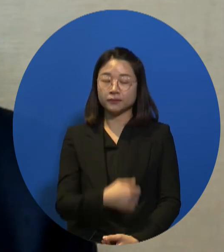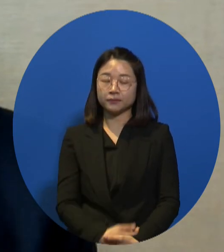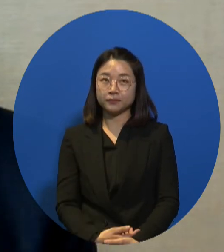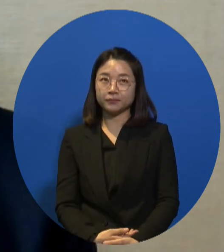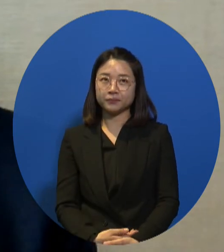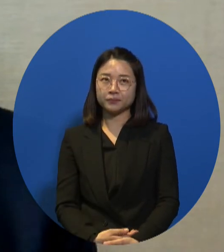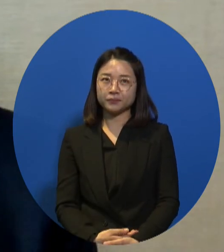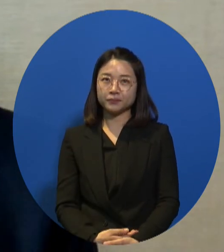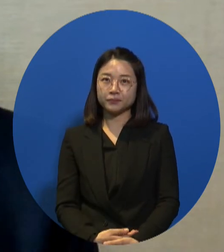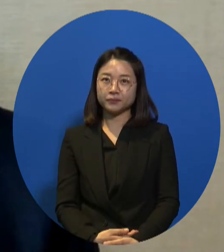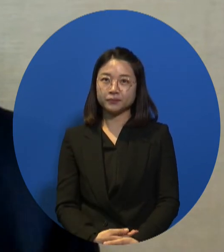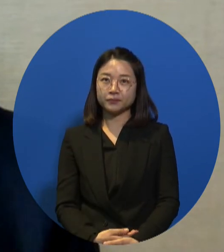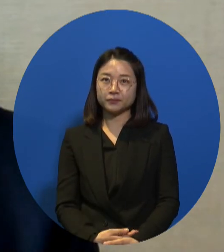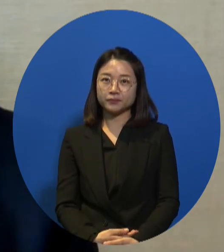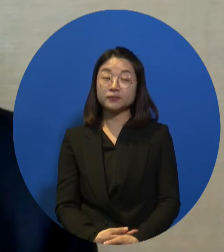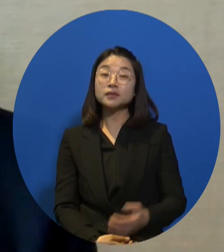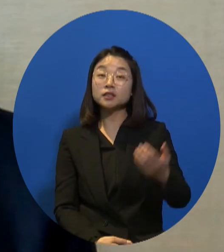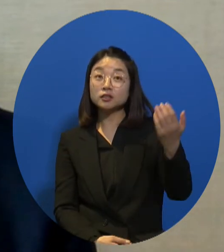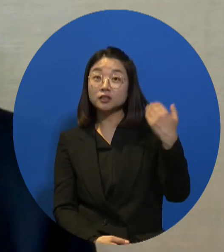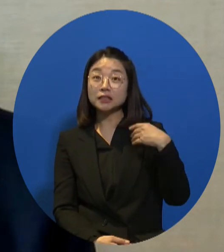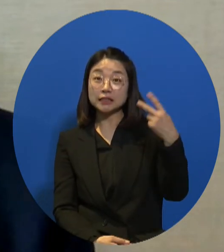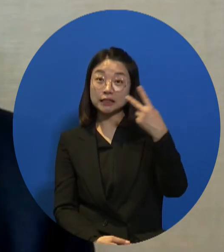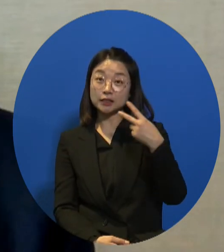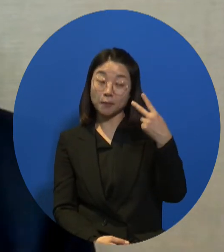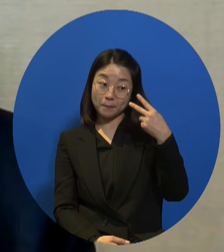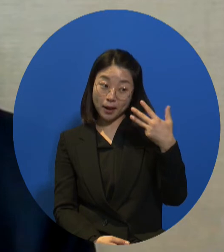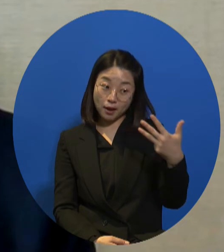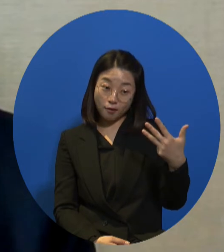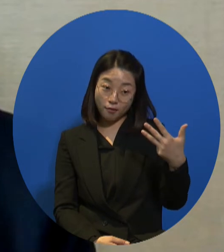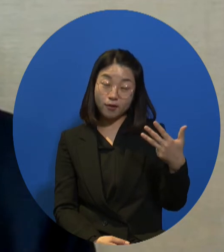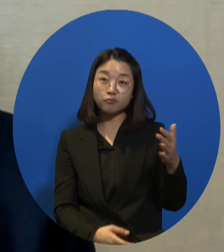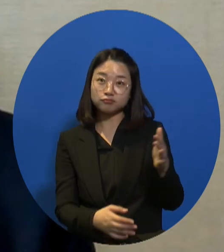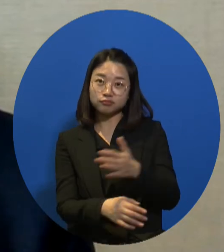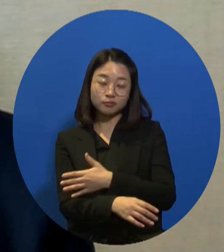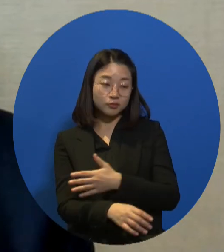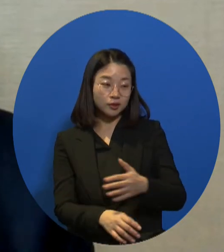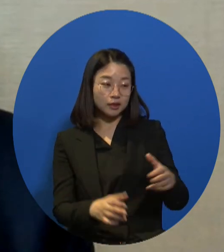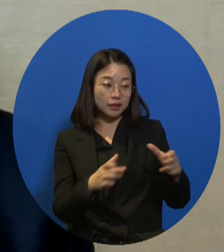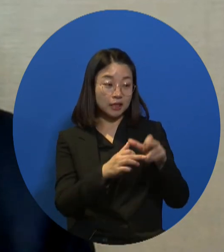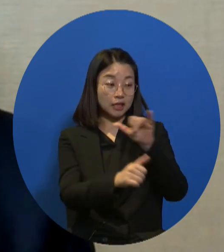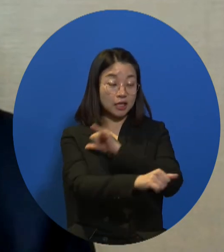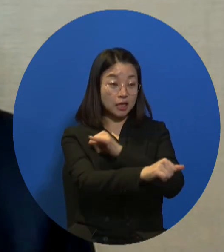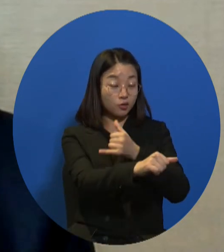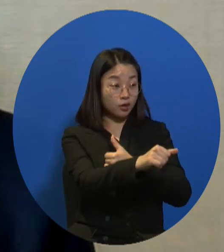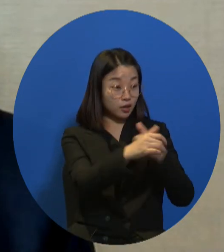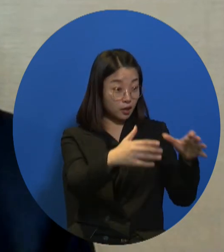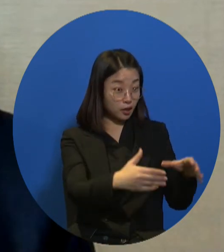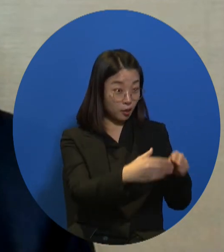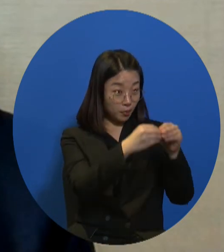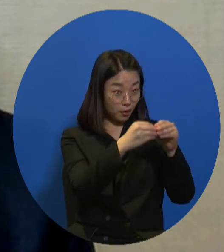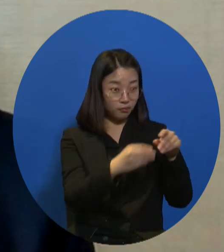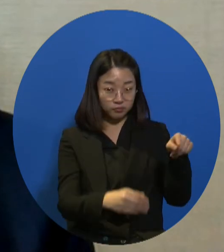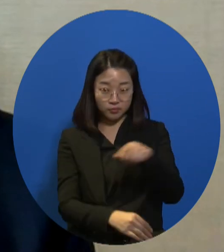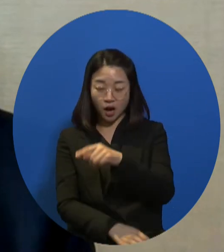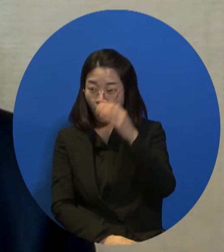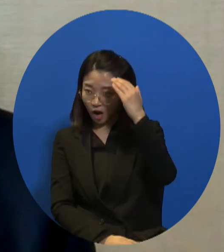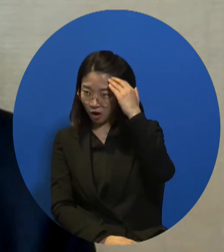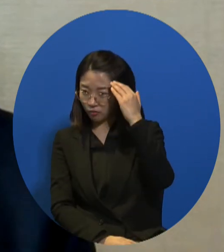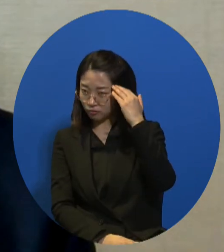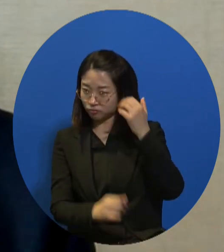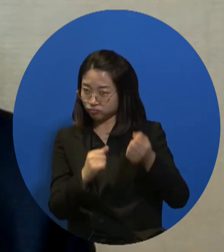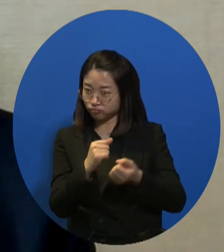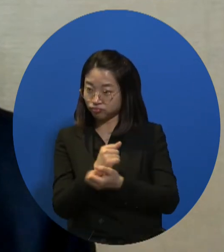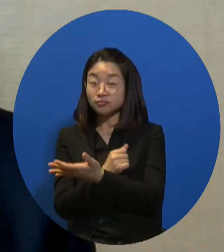As you may know, CRPD was ratified in December 2008 at the National